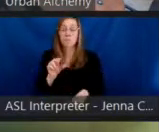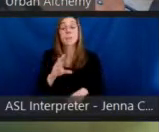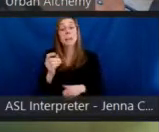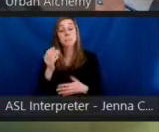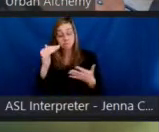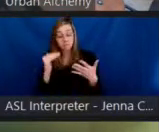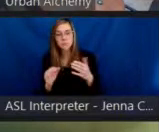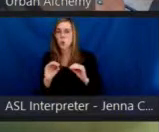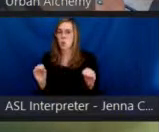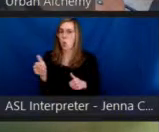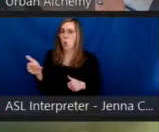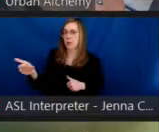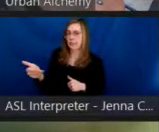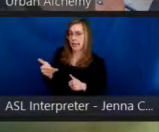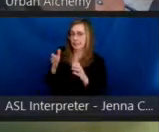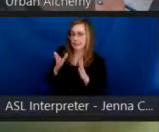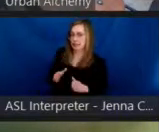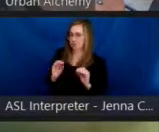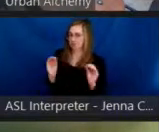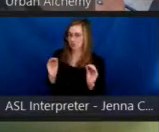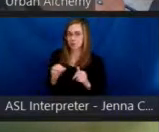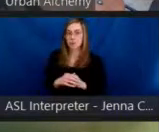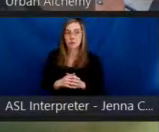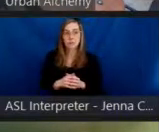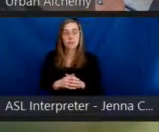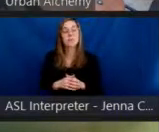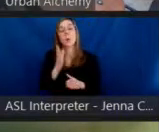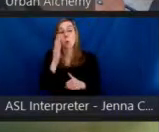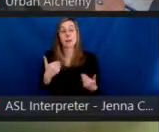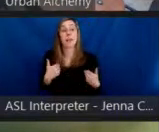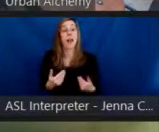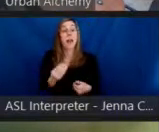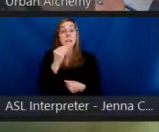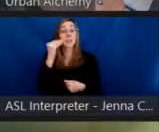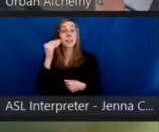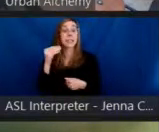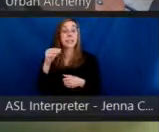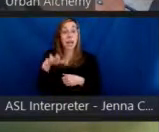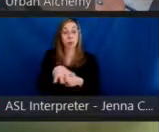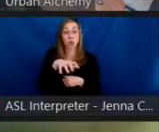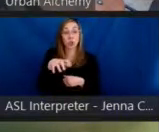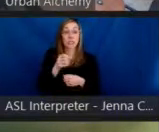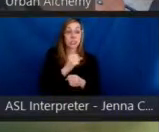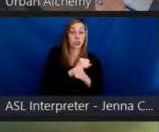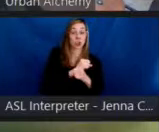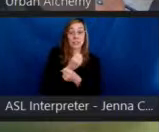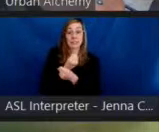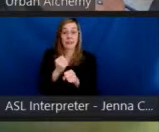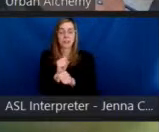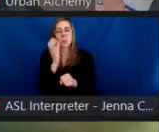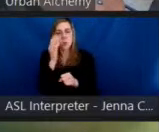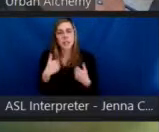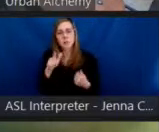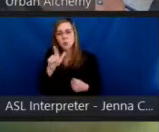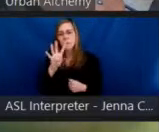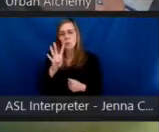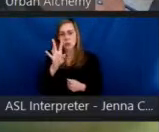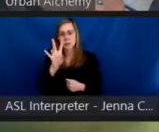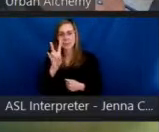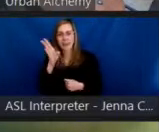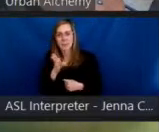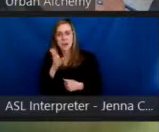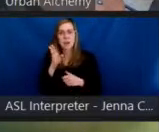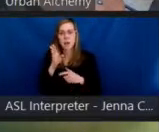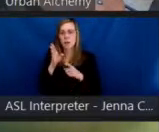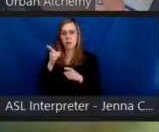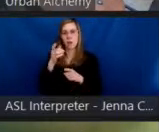There will be neighborhood security and safety services. There's going to be a 24/7 hotline staffed by the service provider for complaints or questions about the site, or if